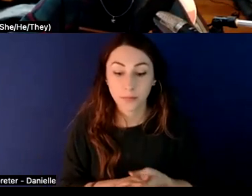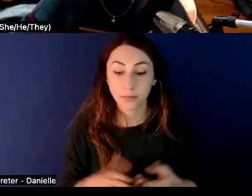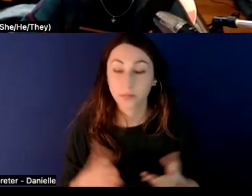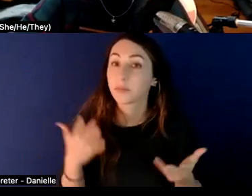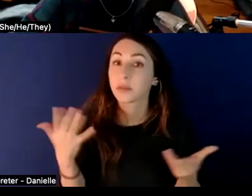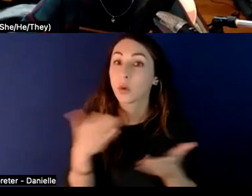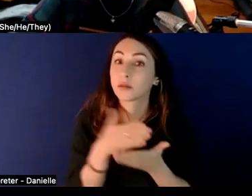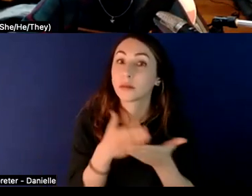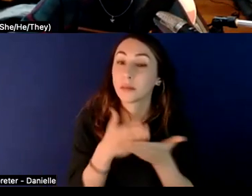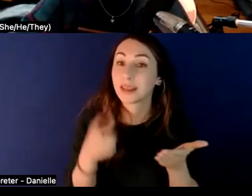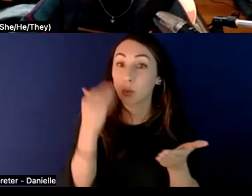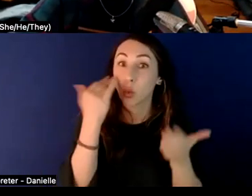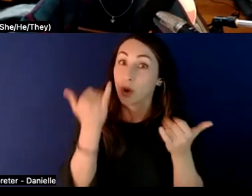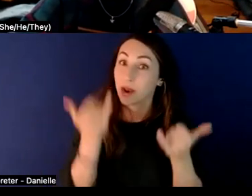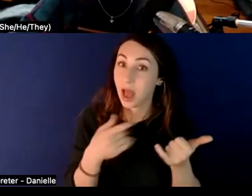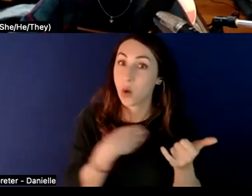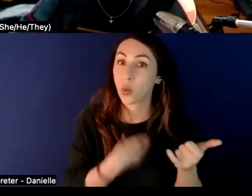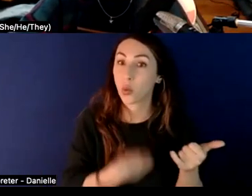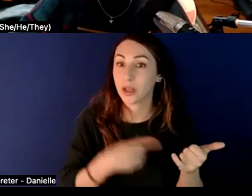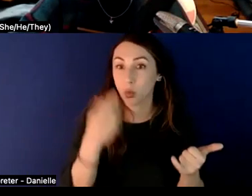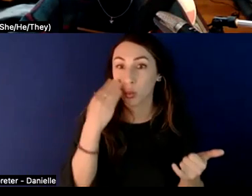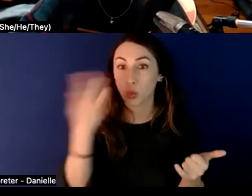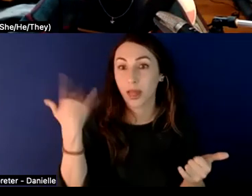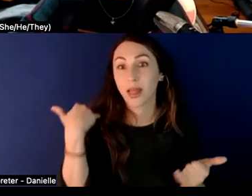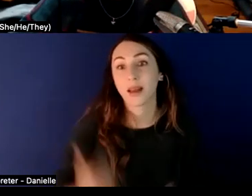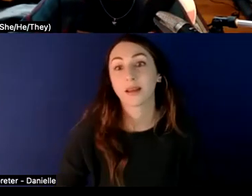some things that you know now that you wish you knew then?